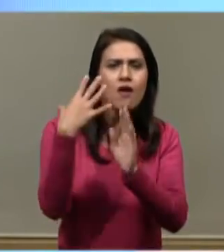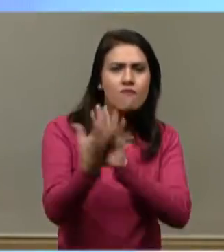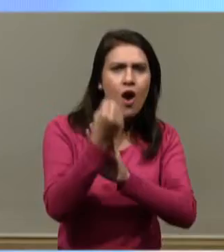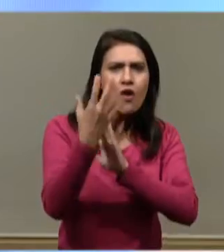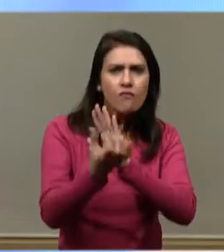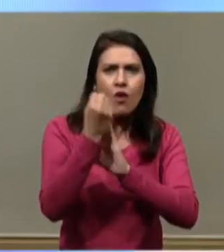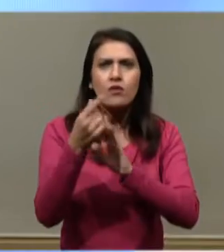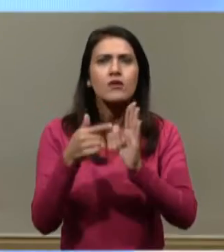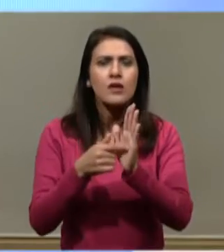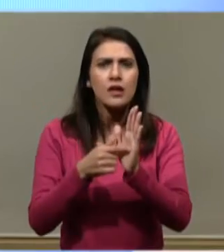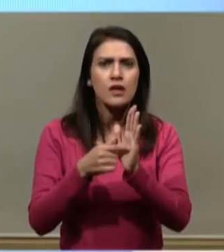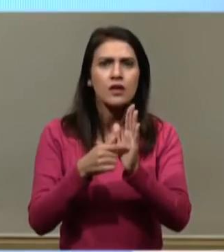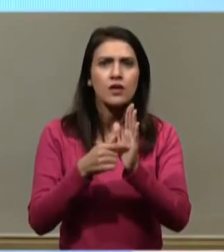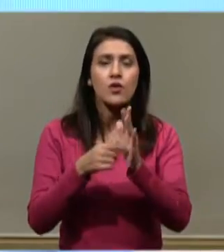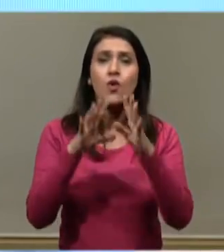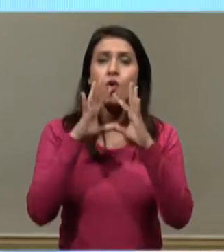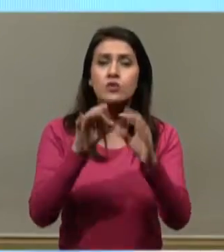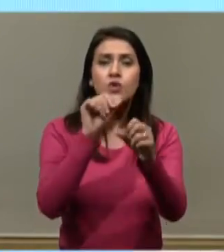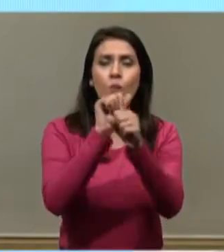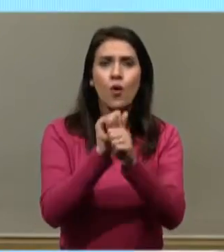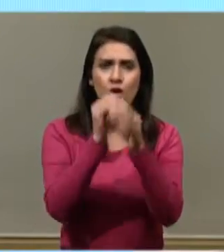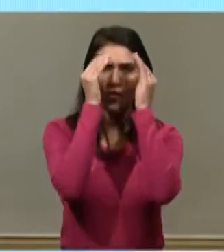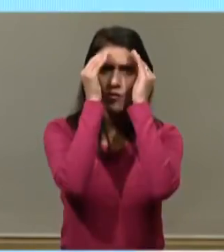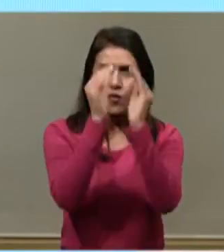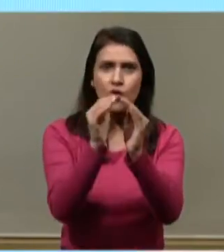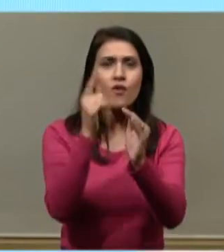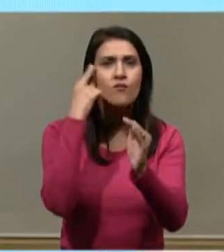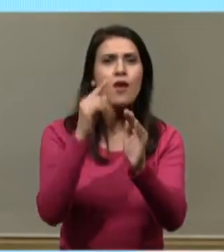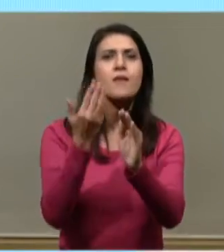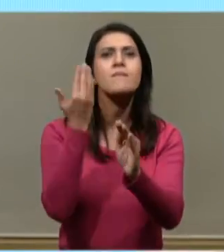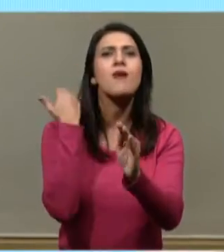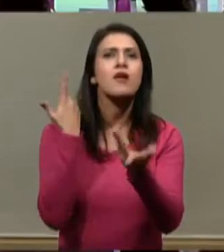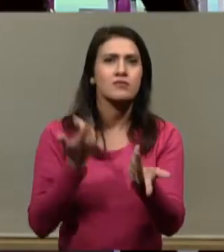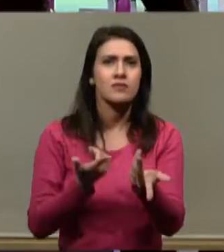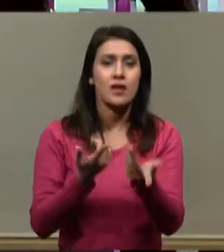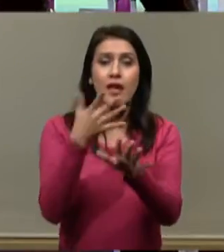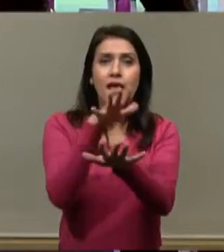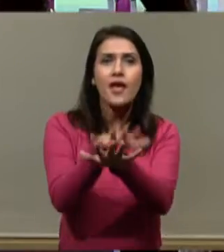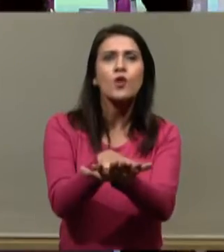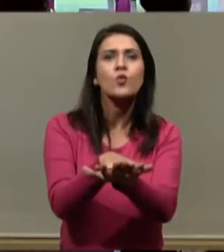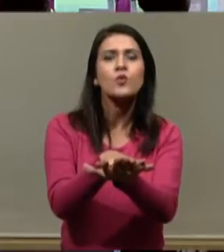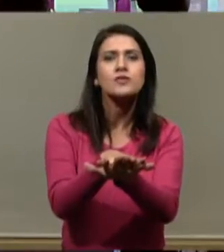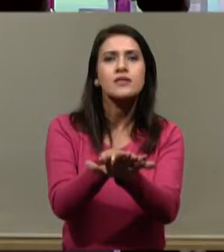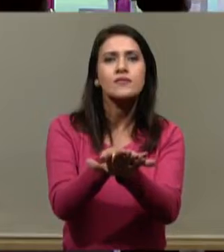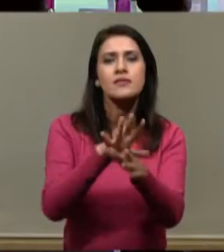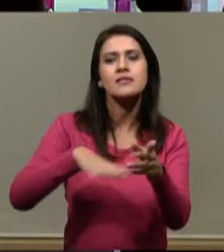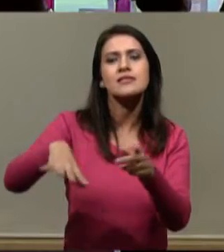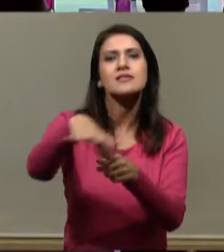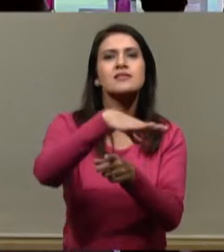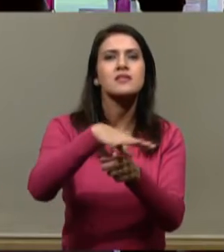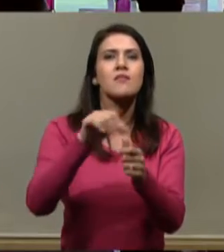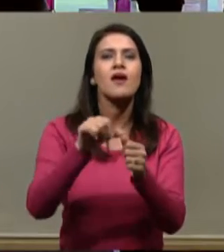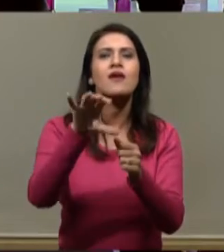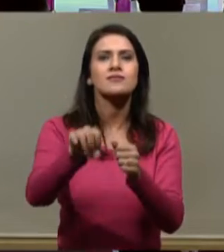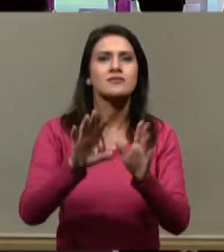of our work has been about focusing on, say, parks, on making inclusive play spaces, or to sort of